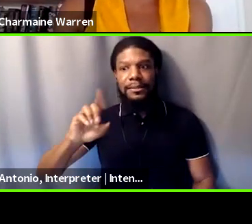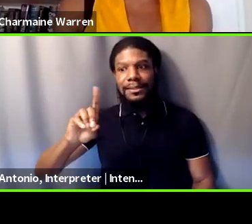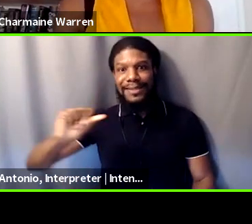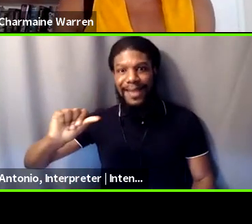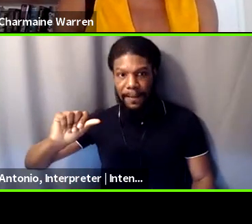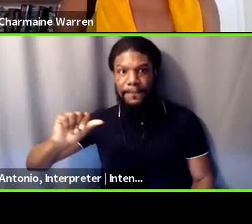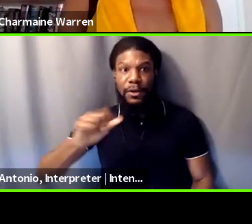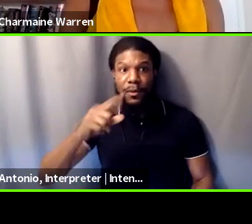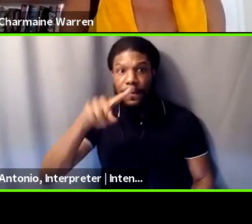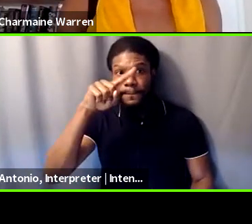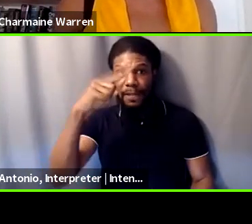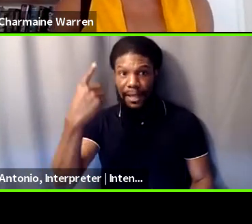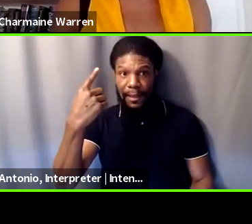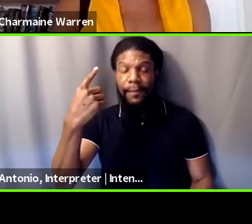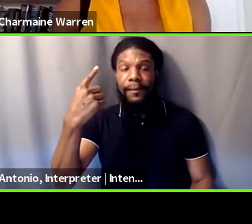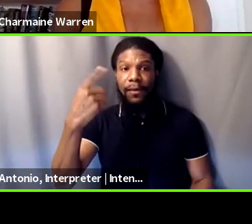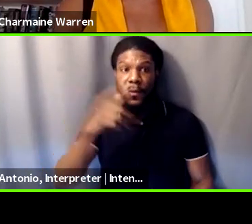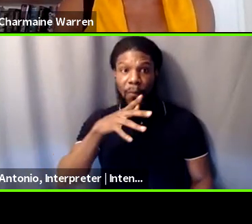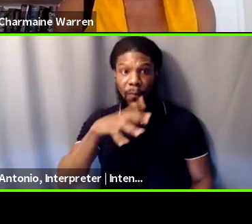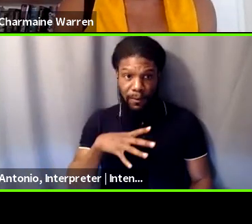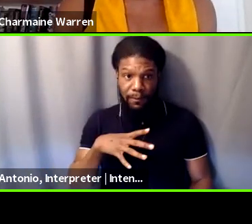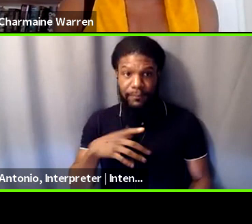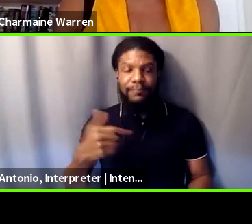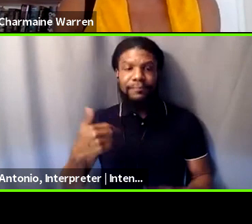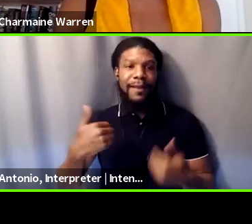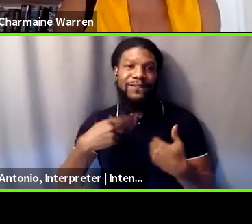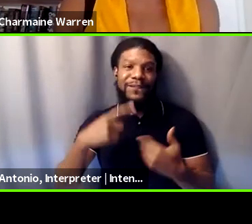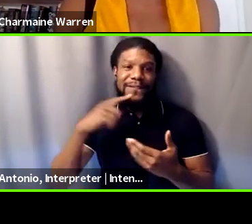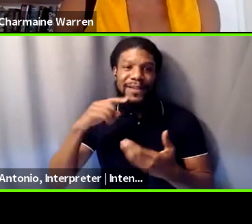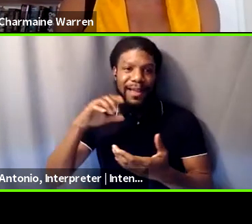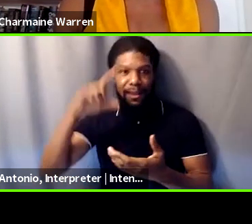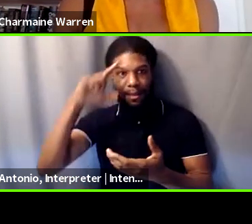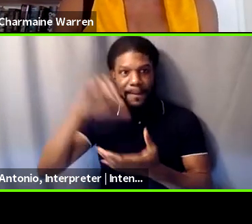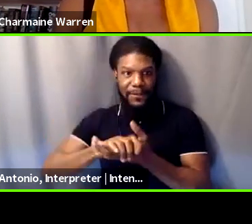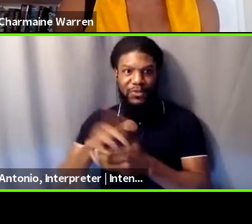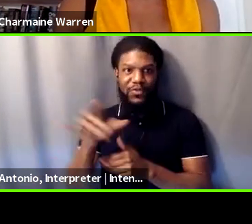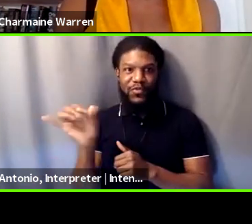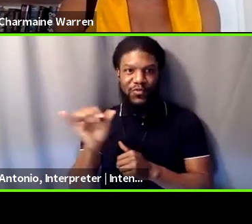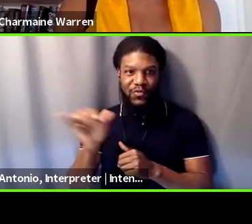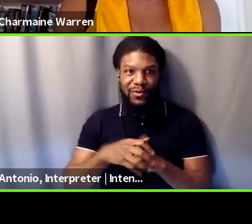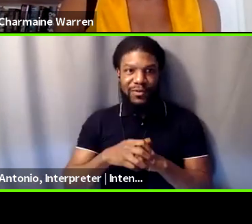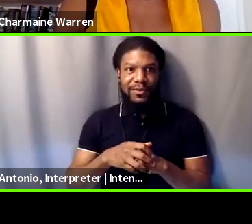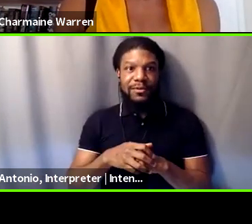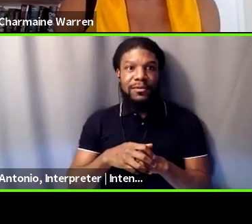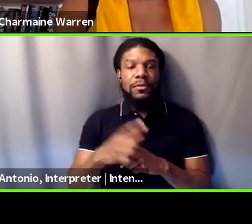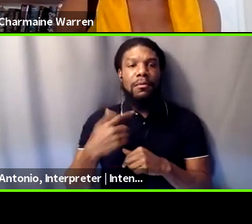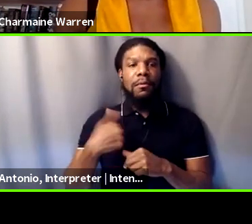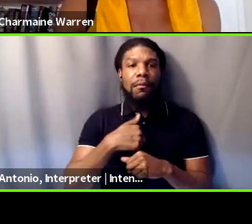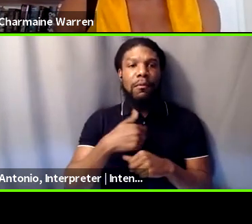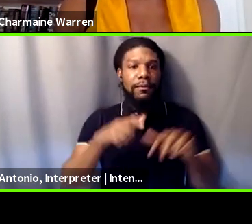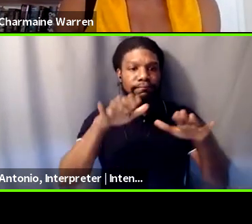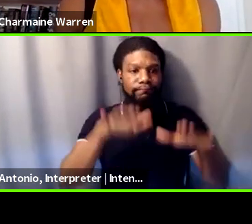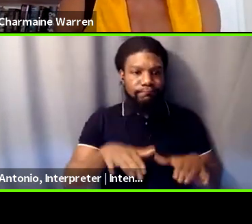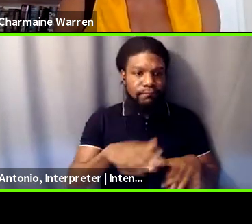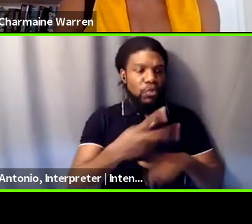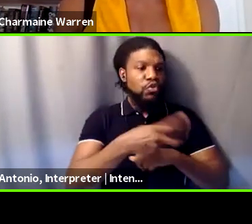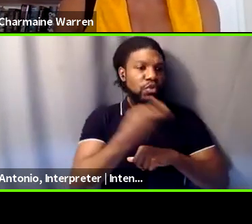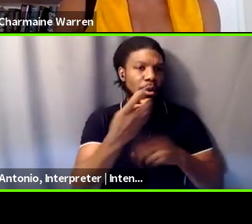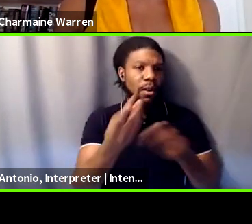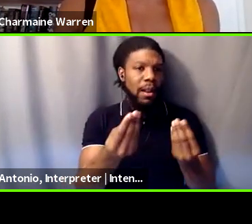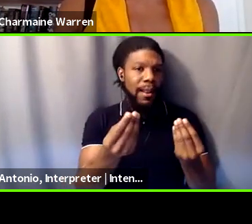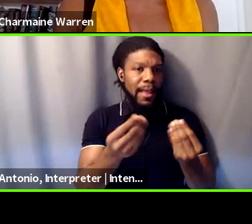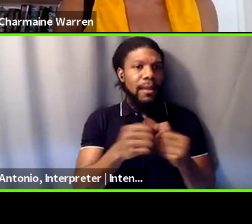husband, photographer and graphic artist, Tony Turner, on the stolen land of the indigenous Lenape people.